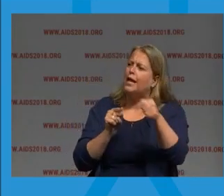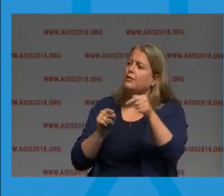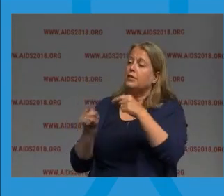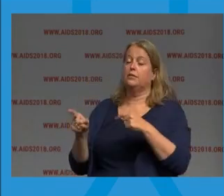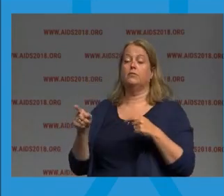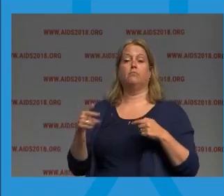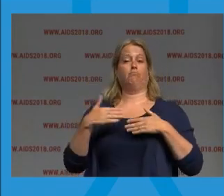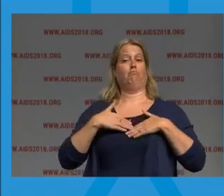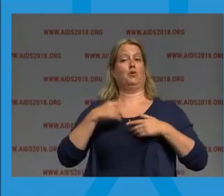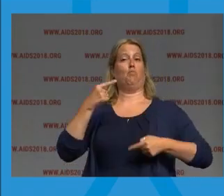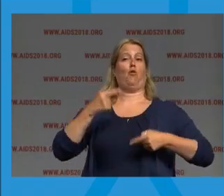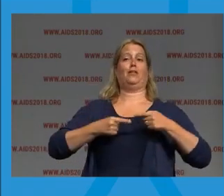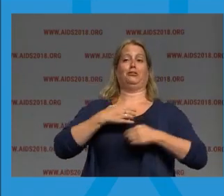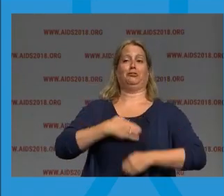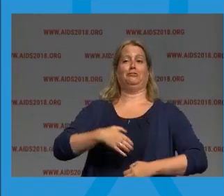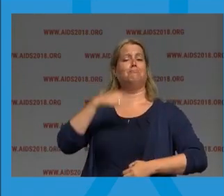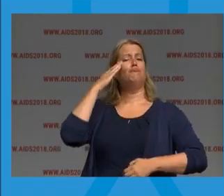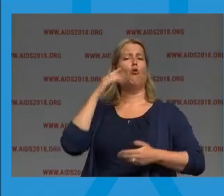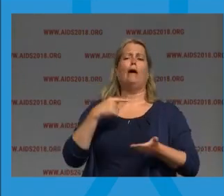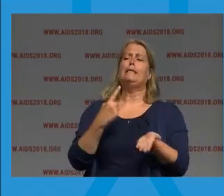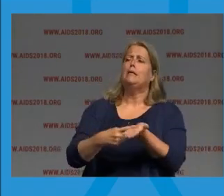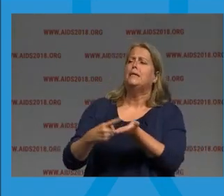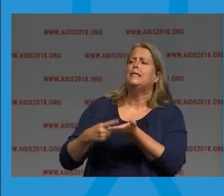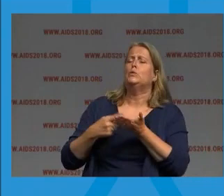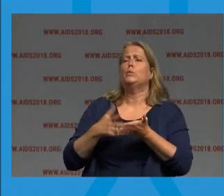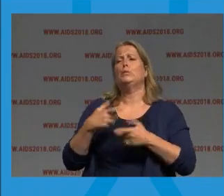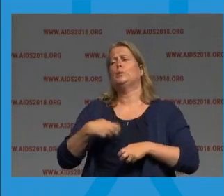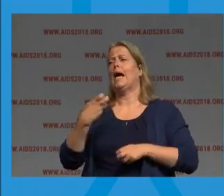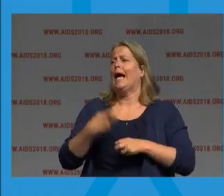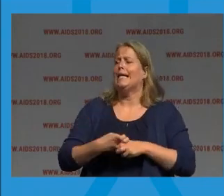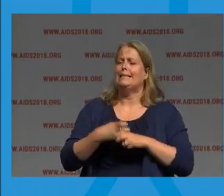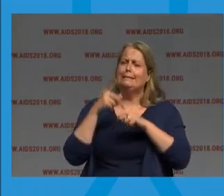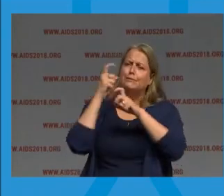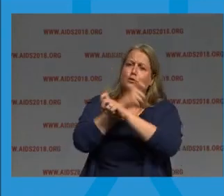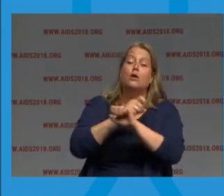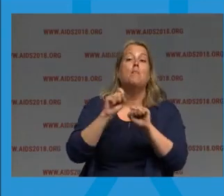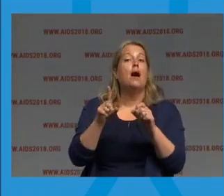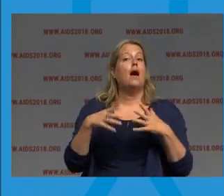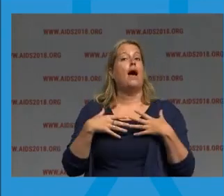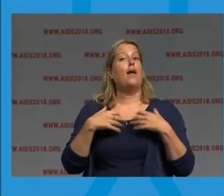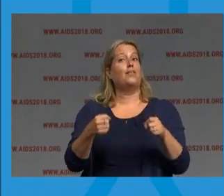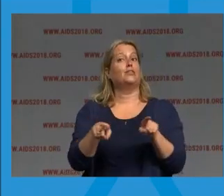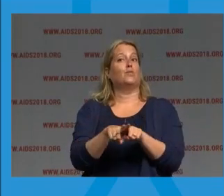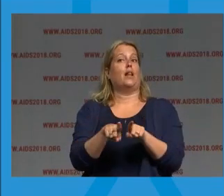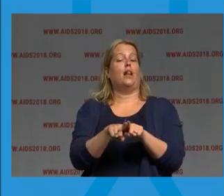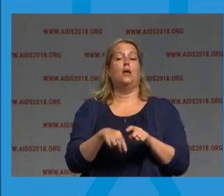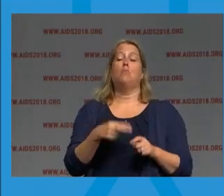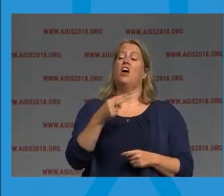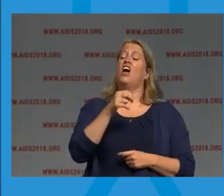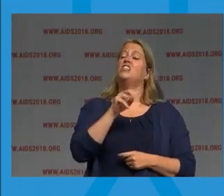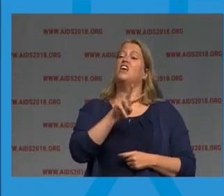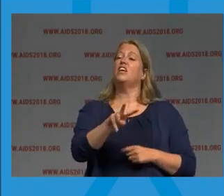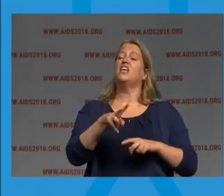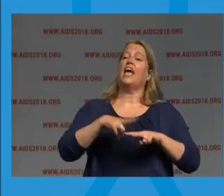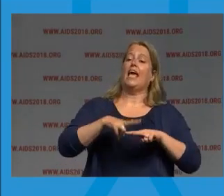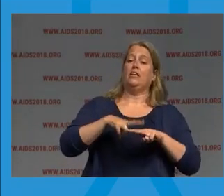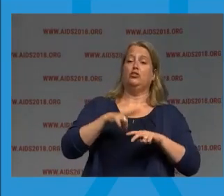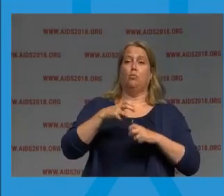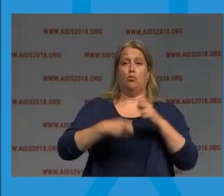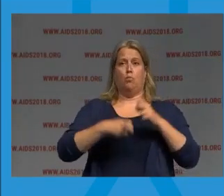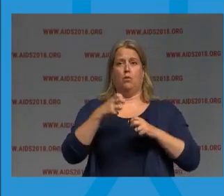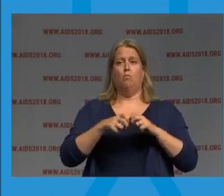debates can be difficult, but they are healthy, and we cannot solve complex problems like HIV and AIDS without